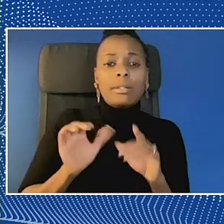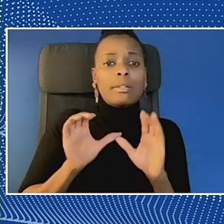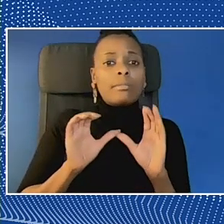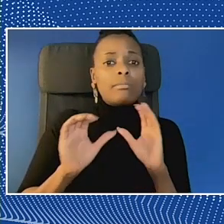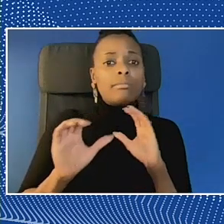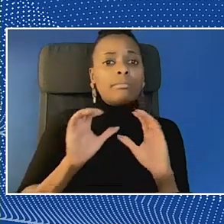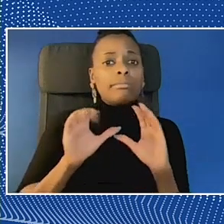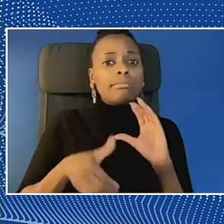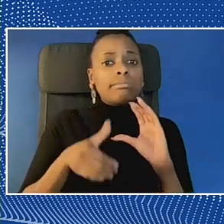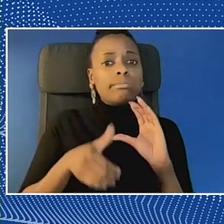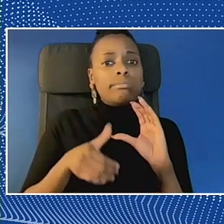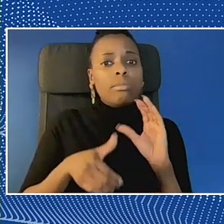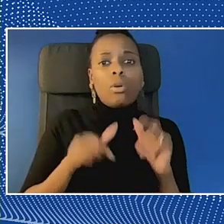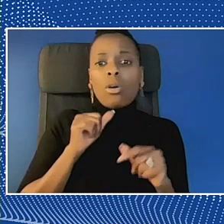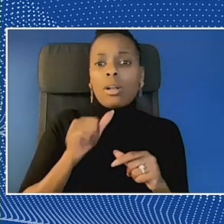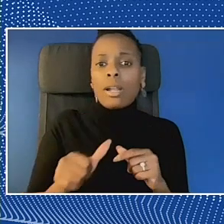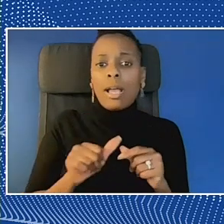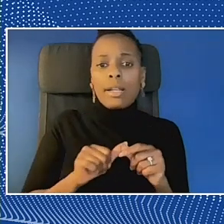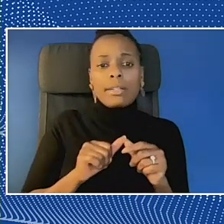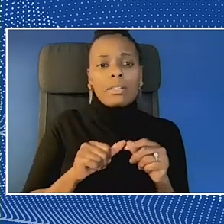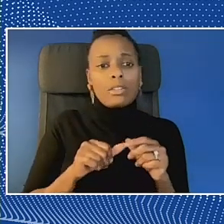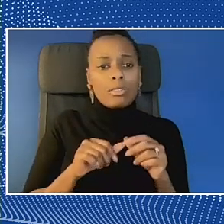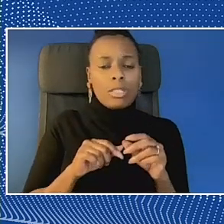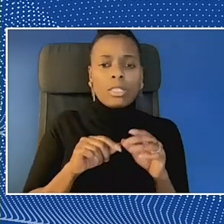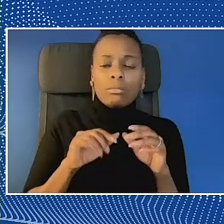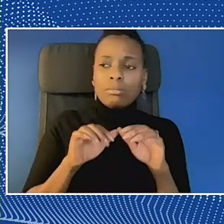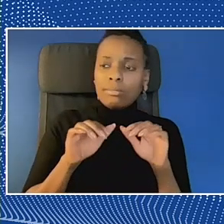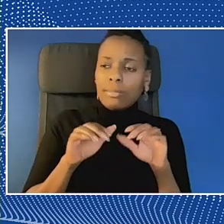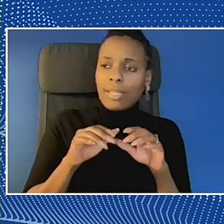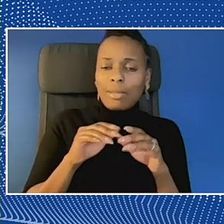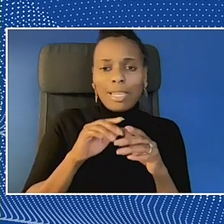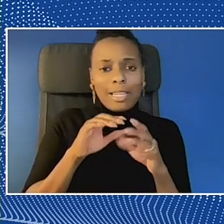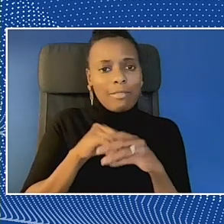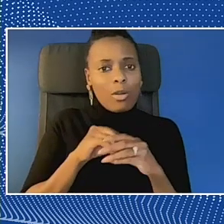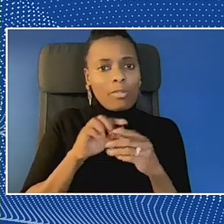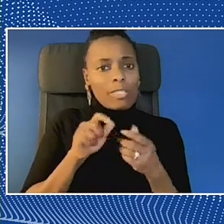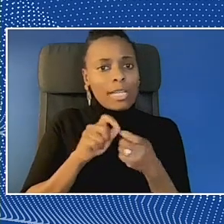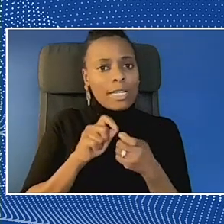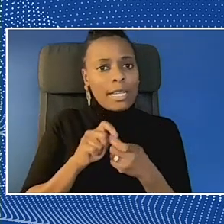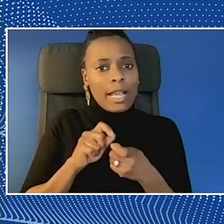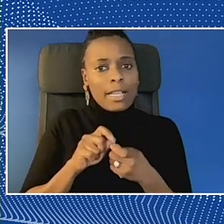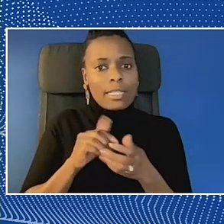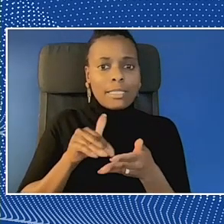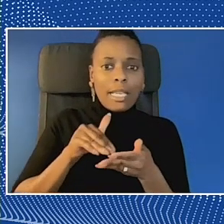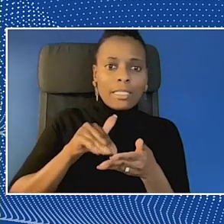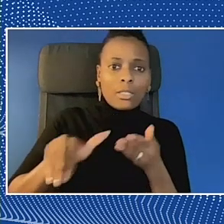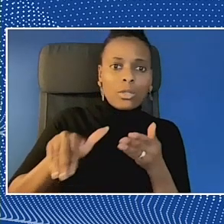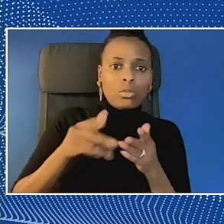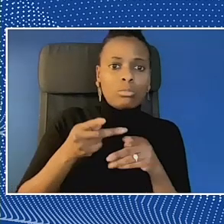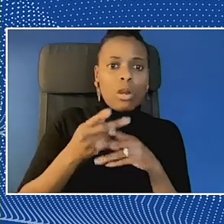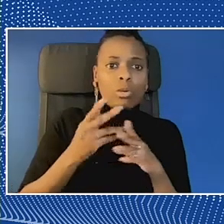or not getting into the technicalities excludes borrowers who need the relief the most. Thank you.